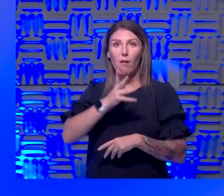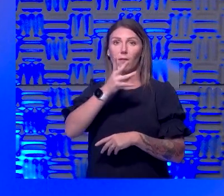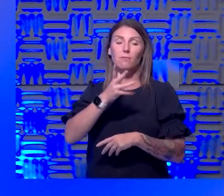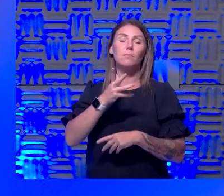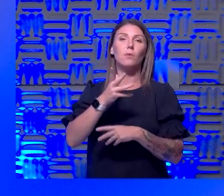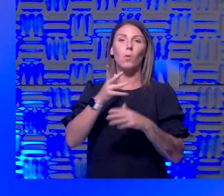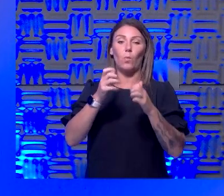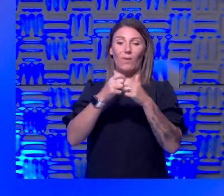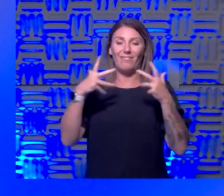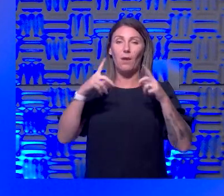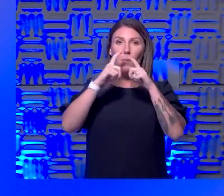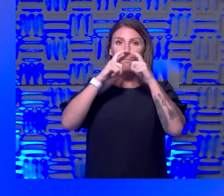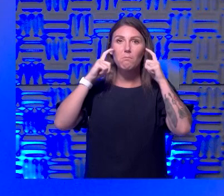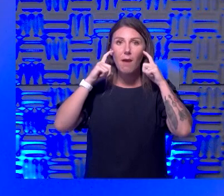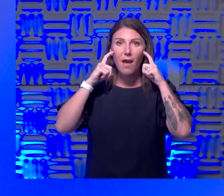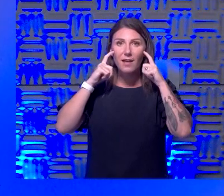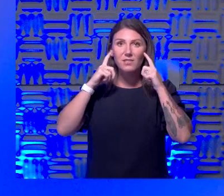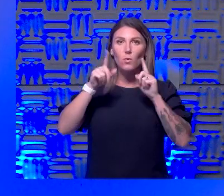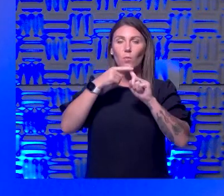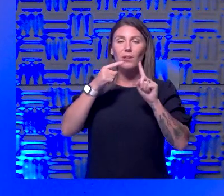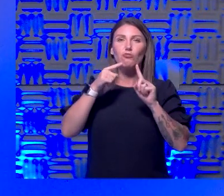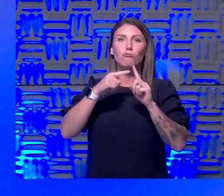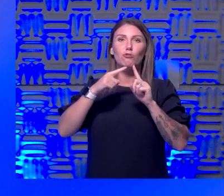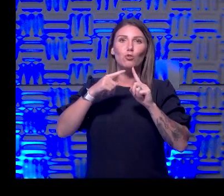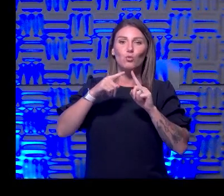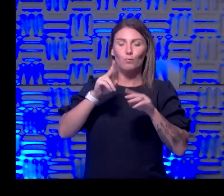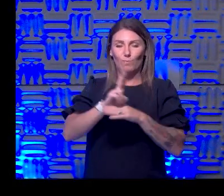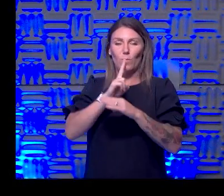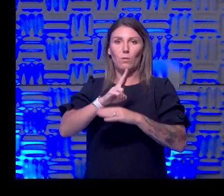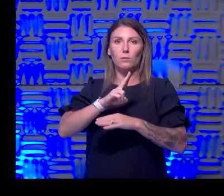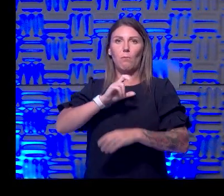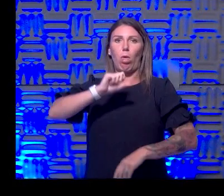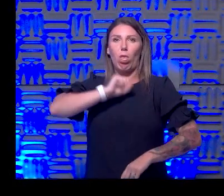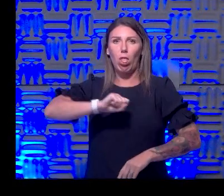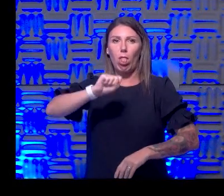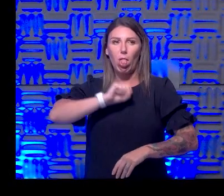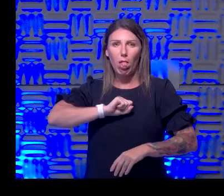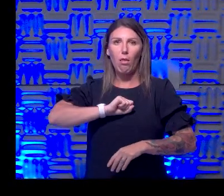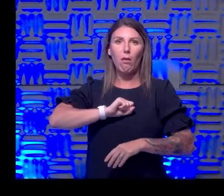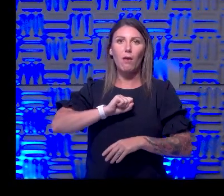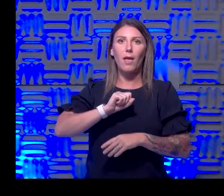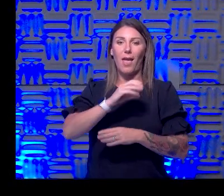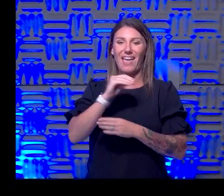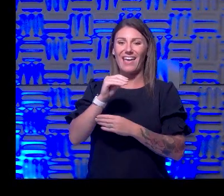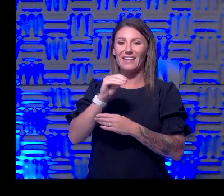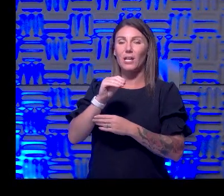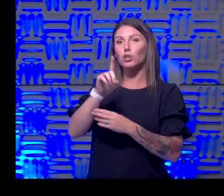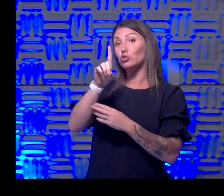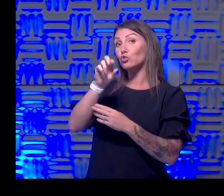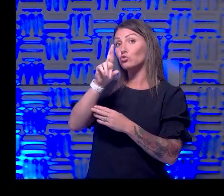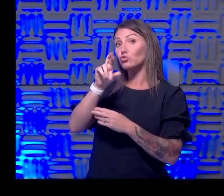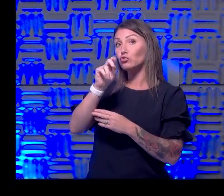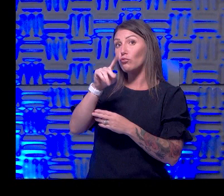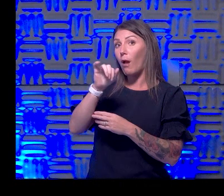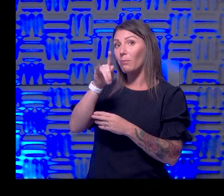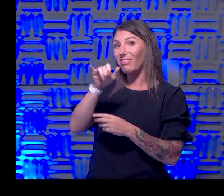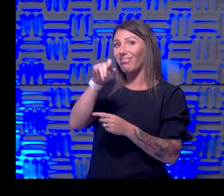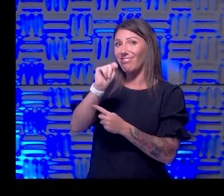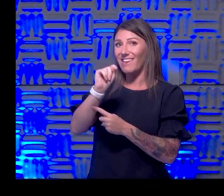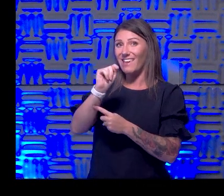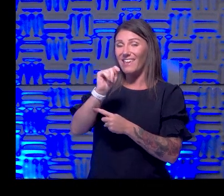and a simulated cough where they puff air through, and they show droplet particles, which are